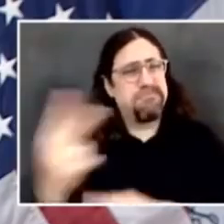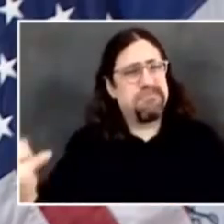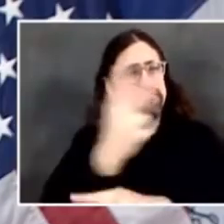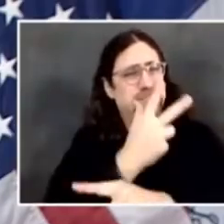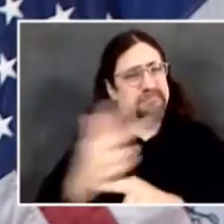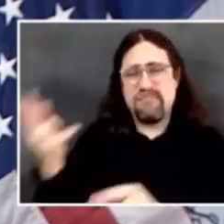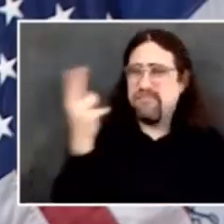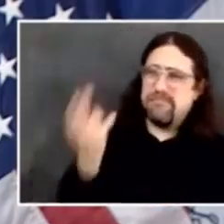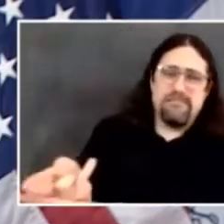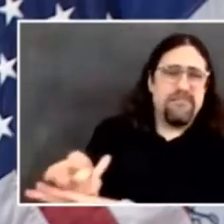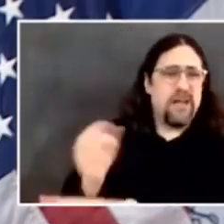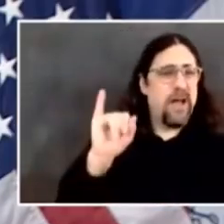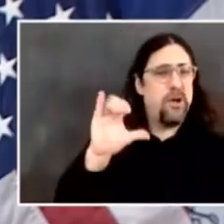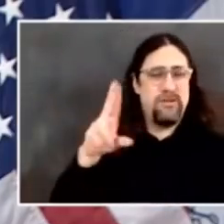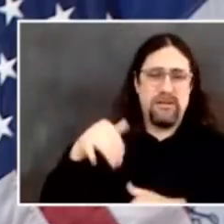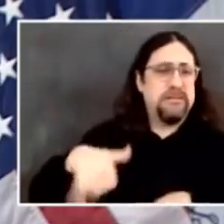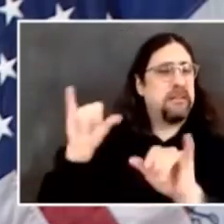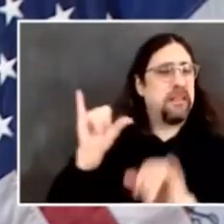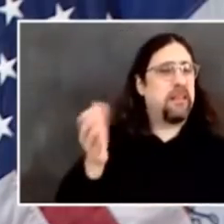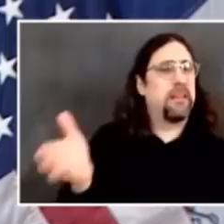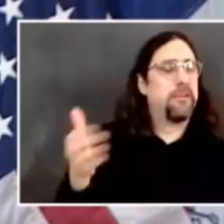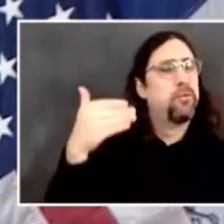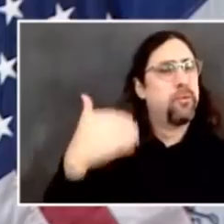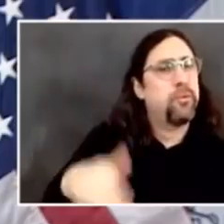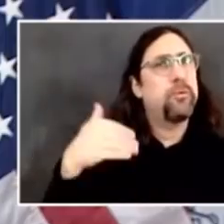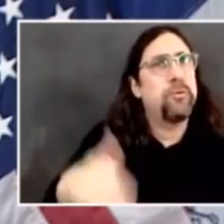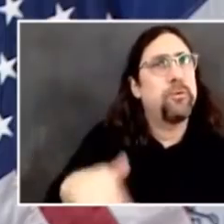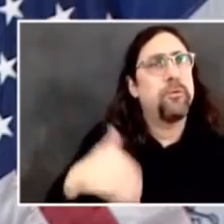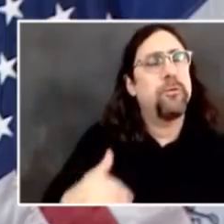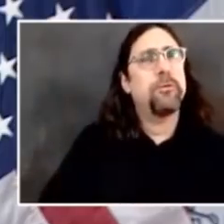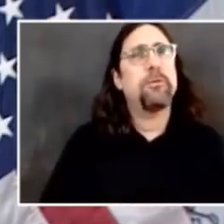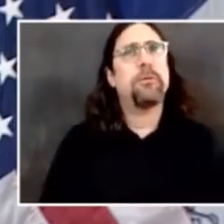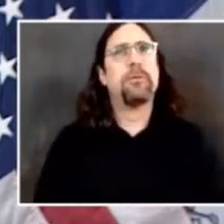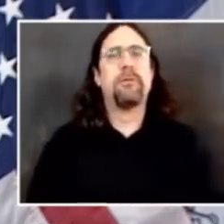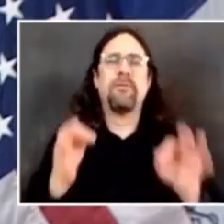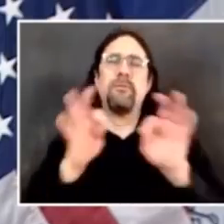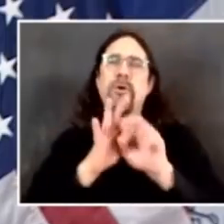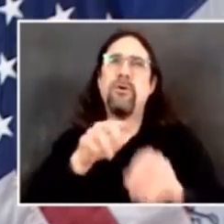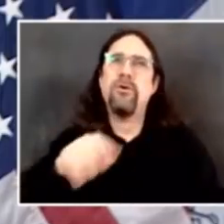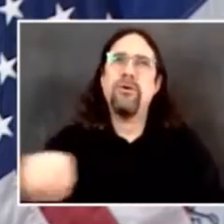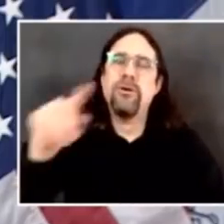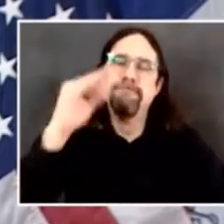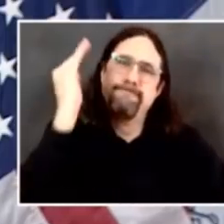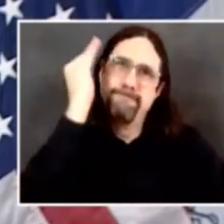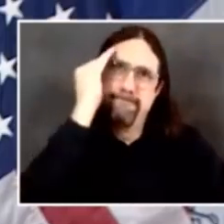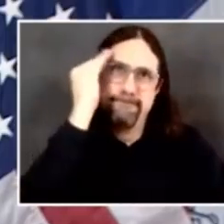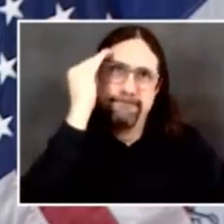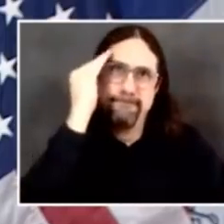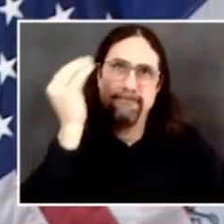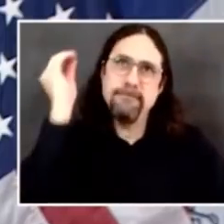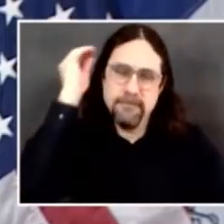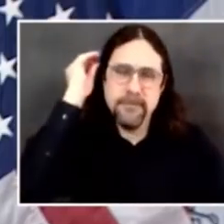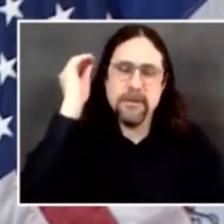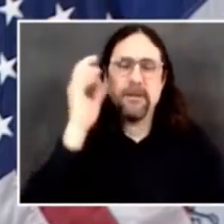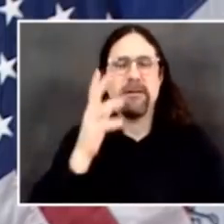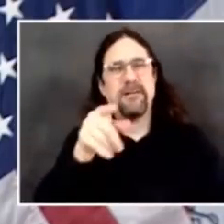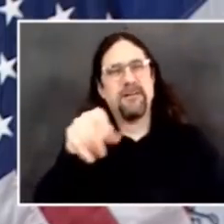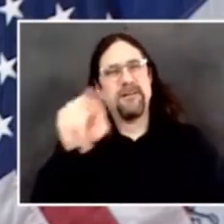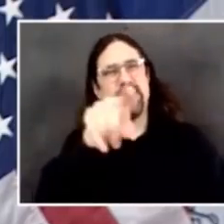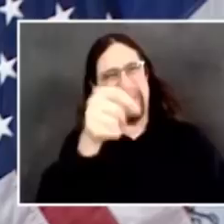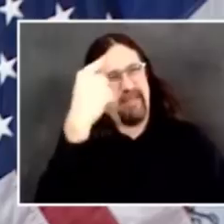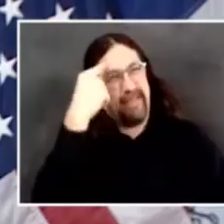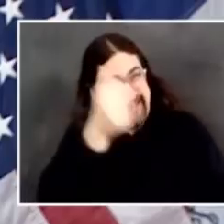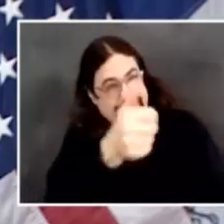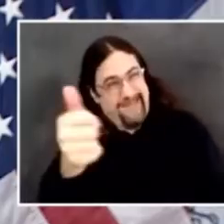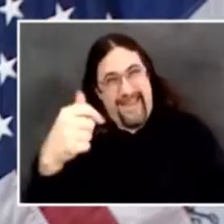who continue that battle, who every day go toward that danger. We've all heard the heroic story of Elmhurst Hospital in